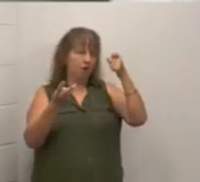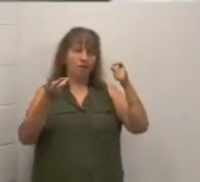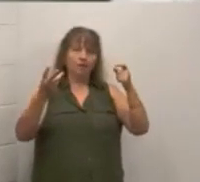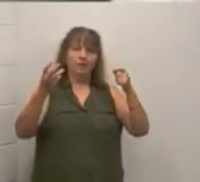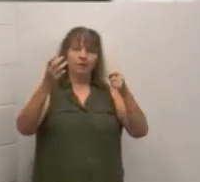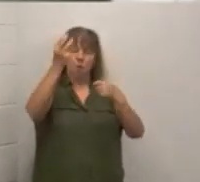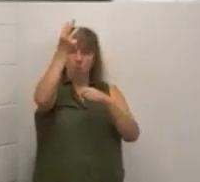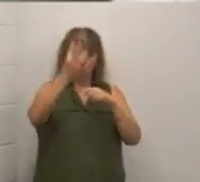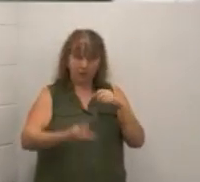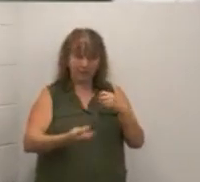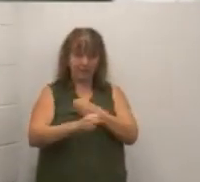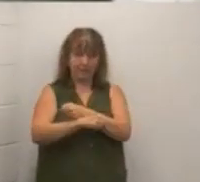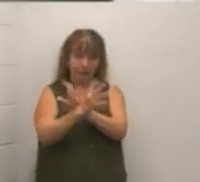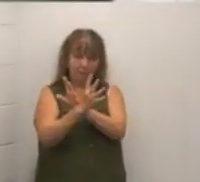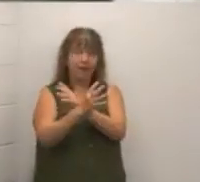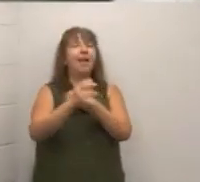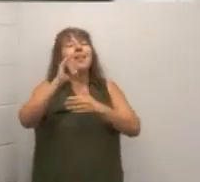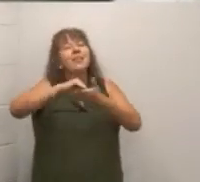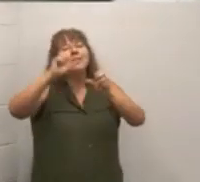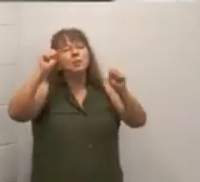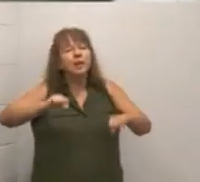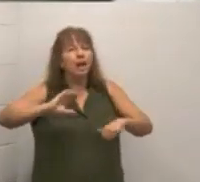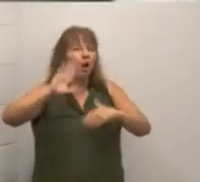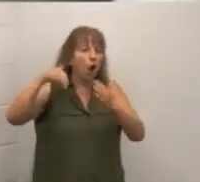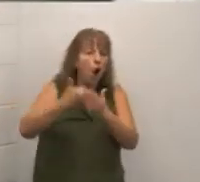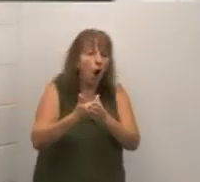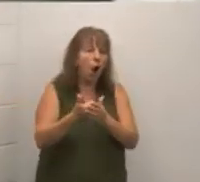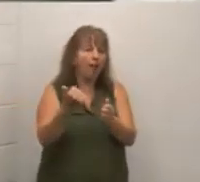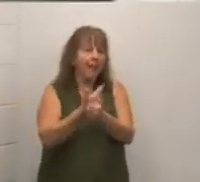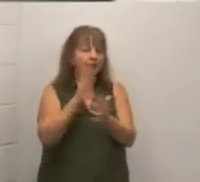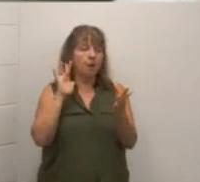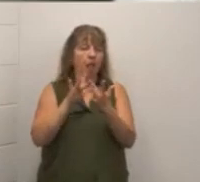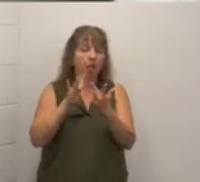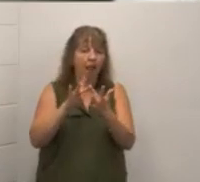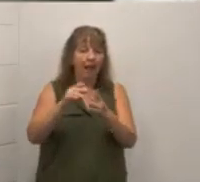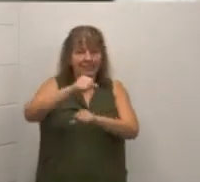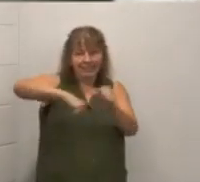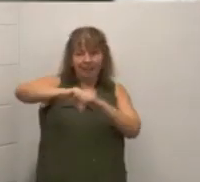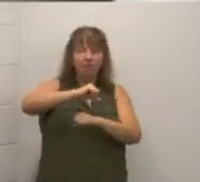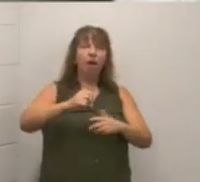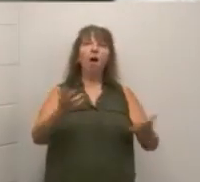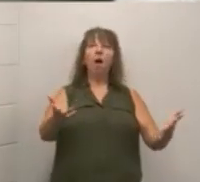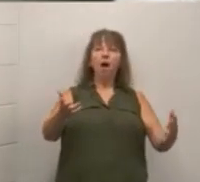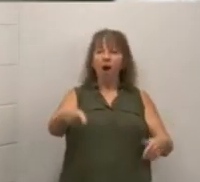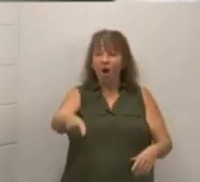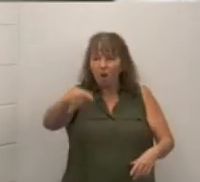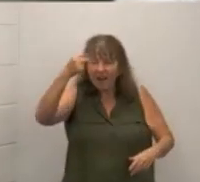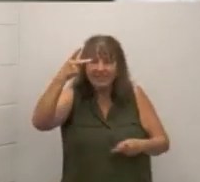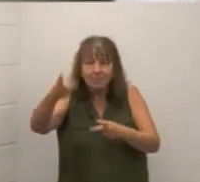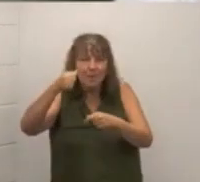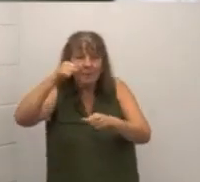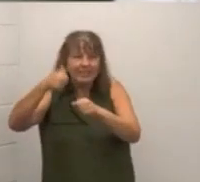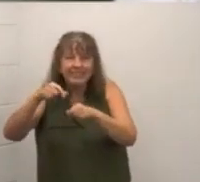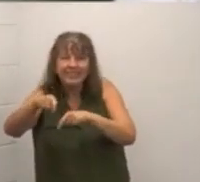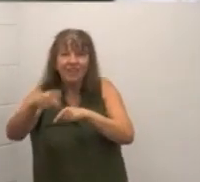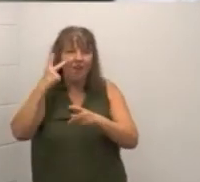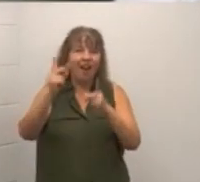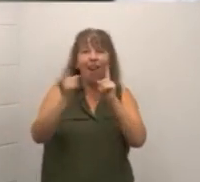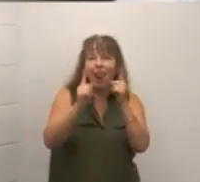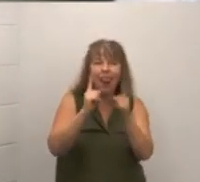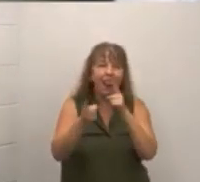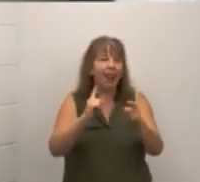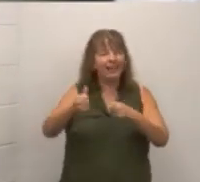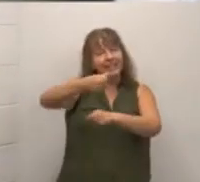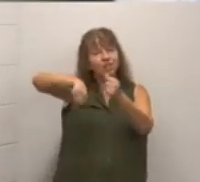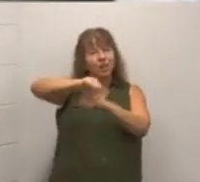secondary level being an opportunity for the whole group to connect and have some time for community building, relationship establishment, et cetera. At the